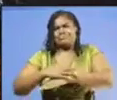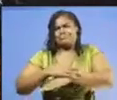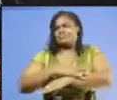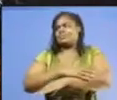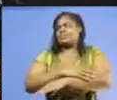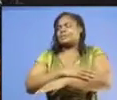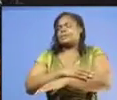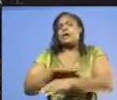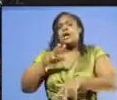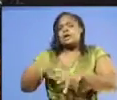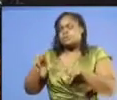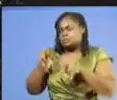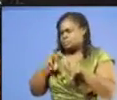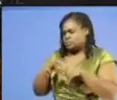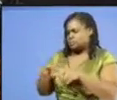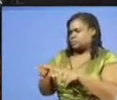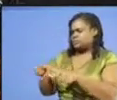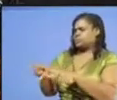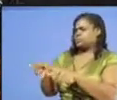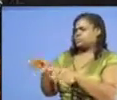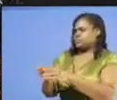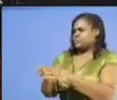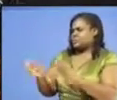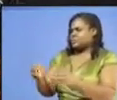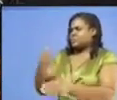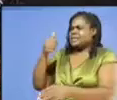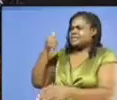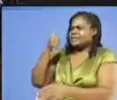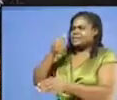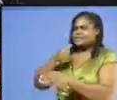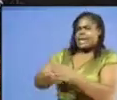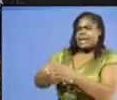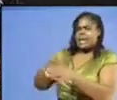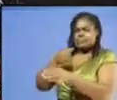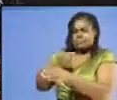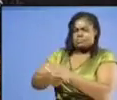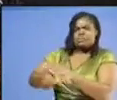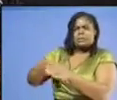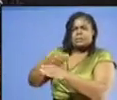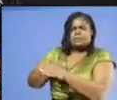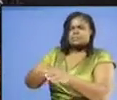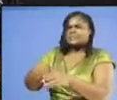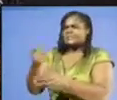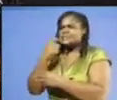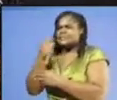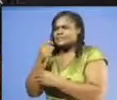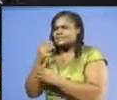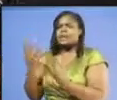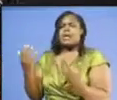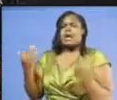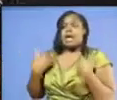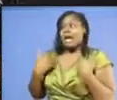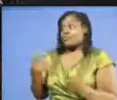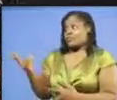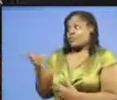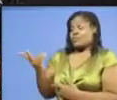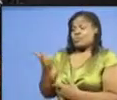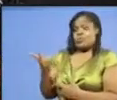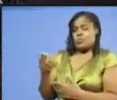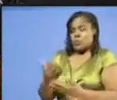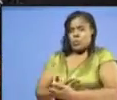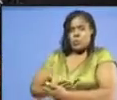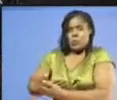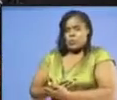I walked in there and I saw taped over the glass that contained these two tiny